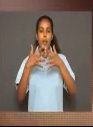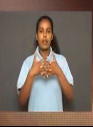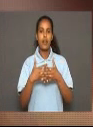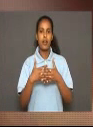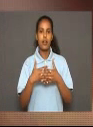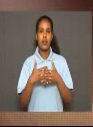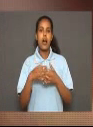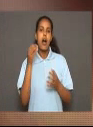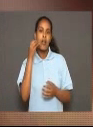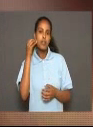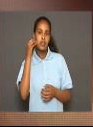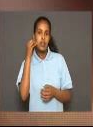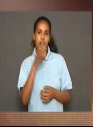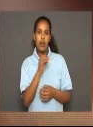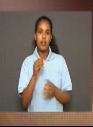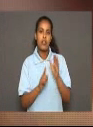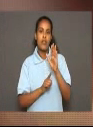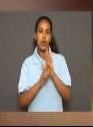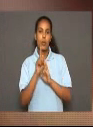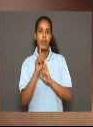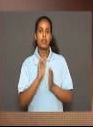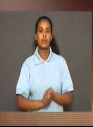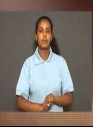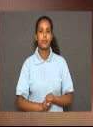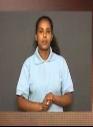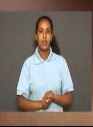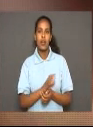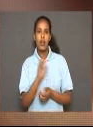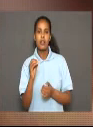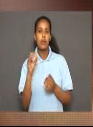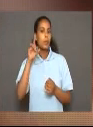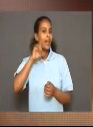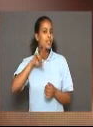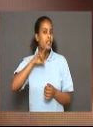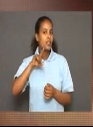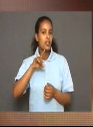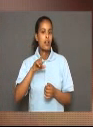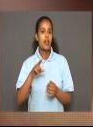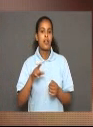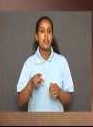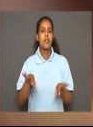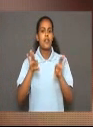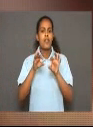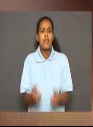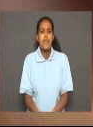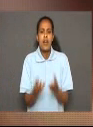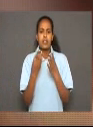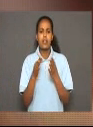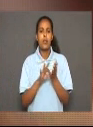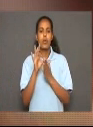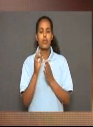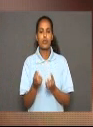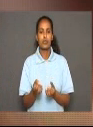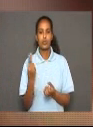materials for housing and development, and plastics for a vast number of uses.